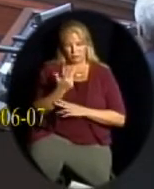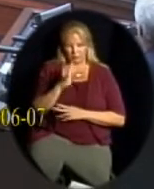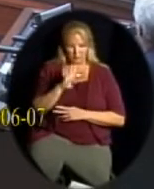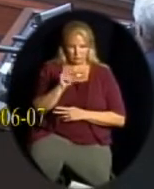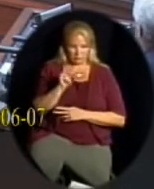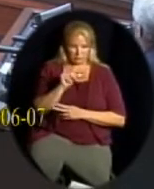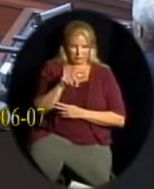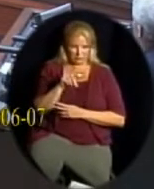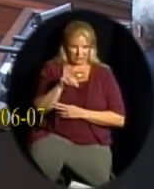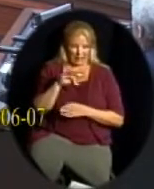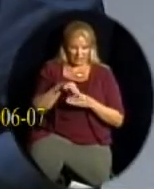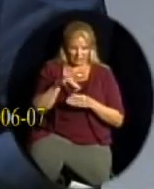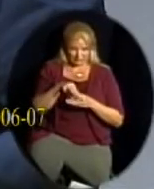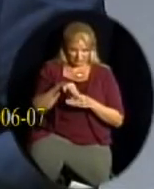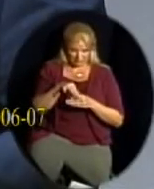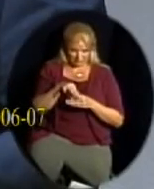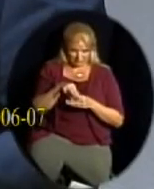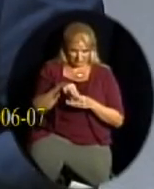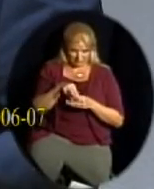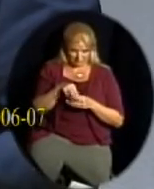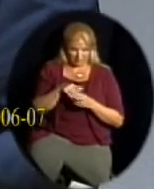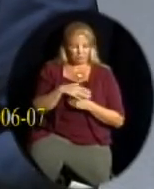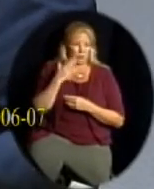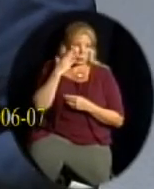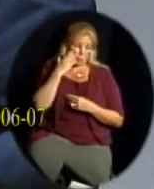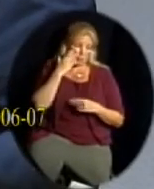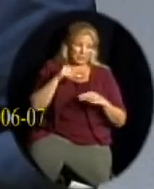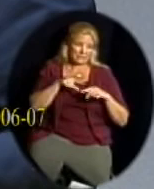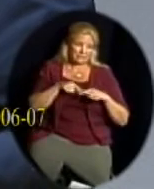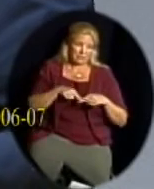And at the same time, depending upon if